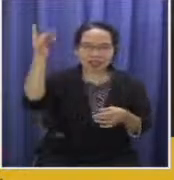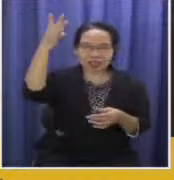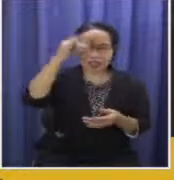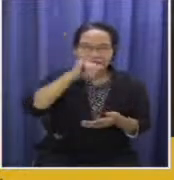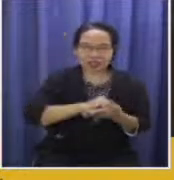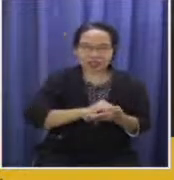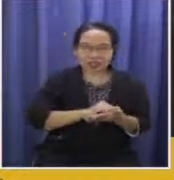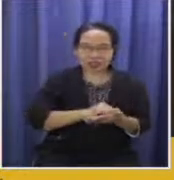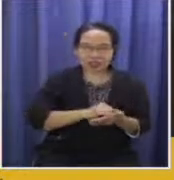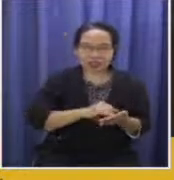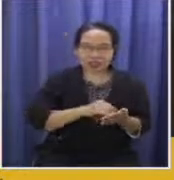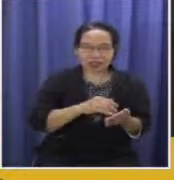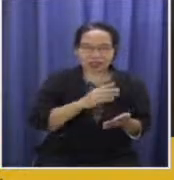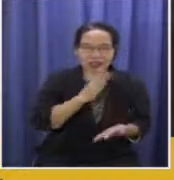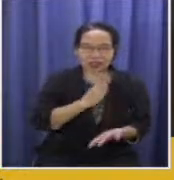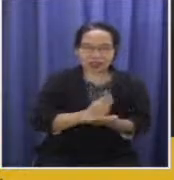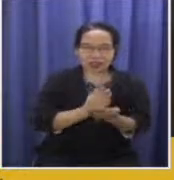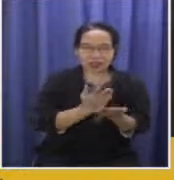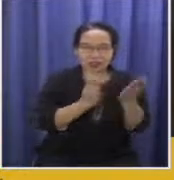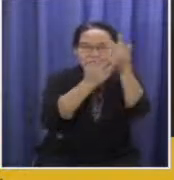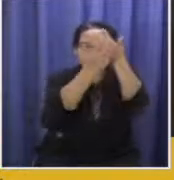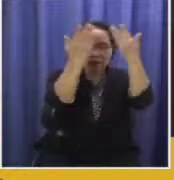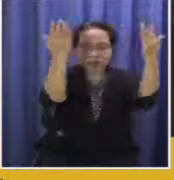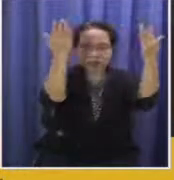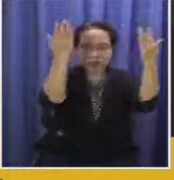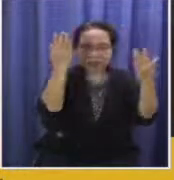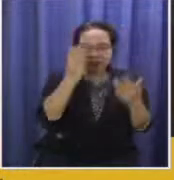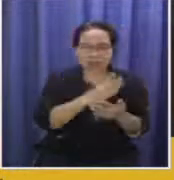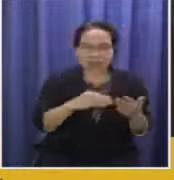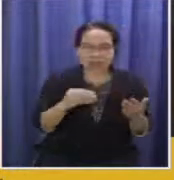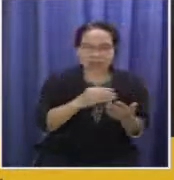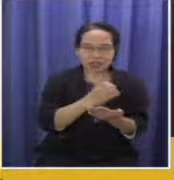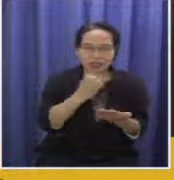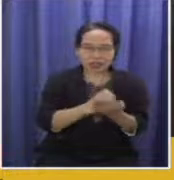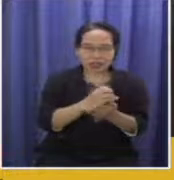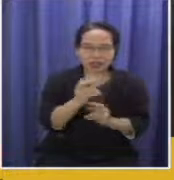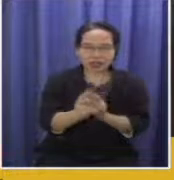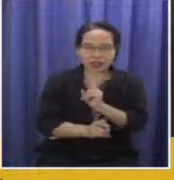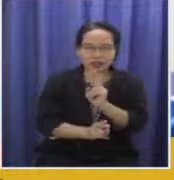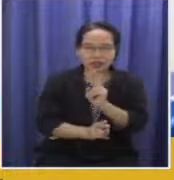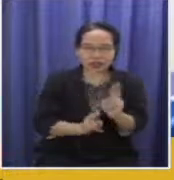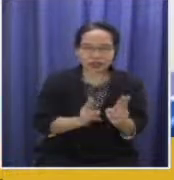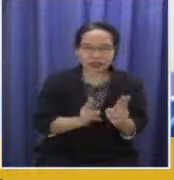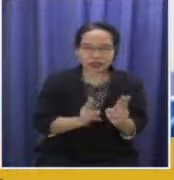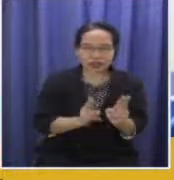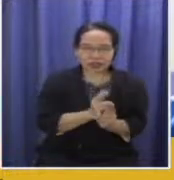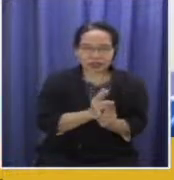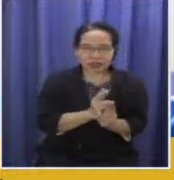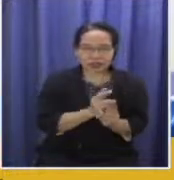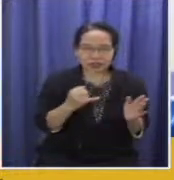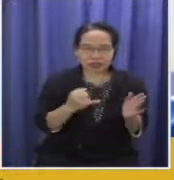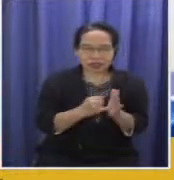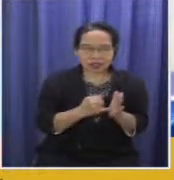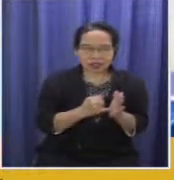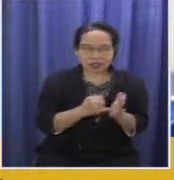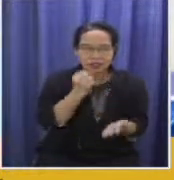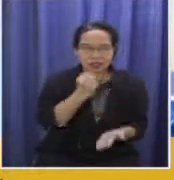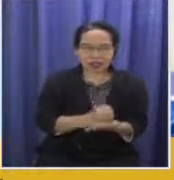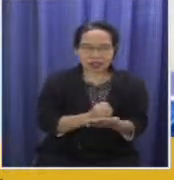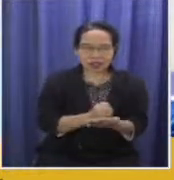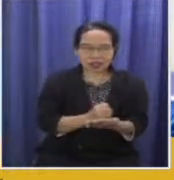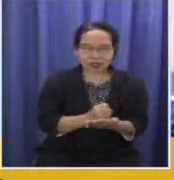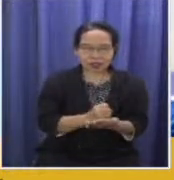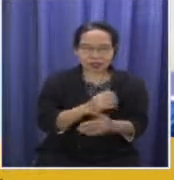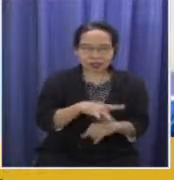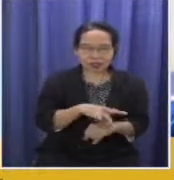that prevails or in the heavens and in the entire universe. It is insignificant to